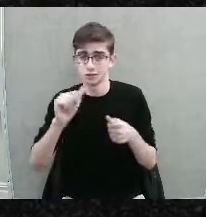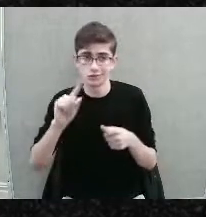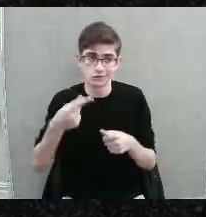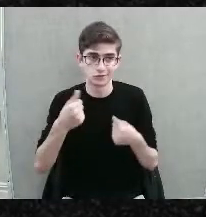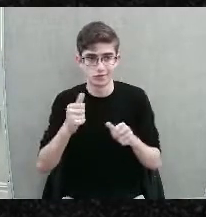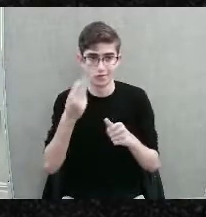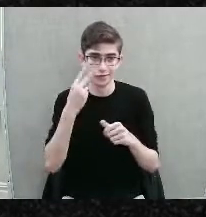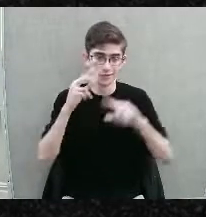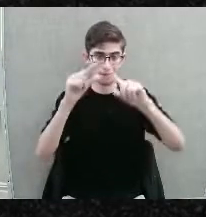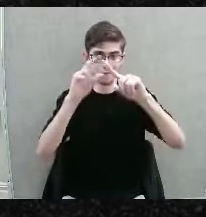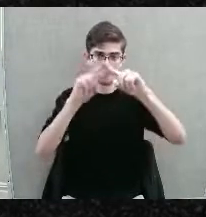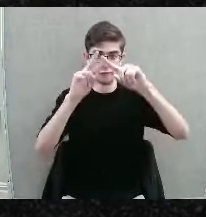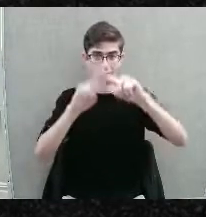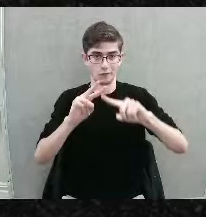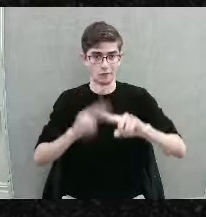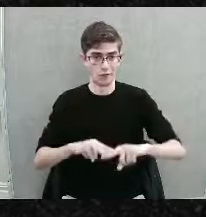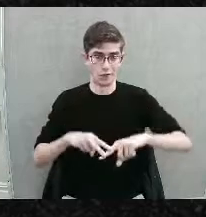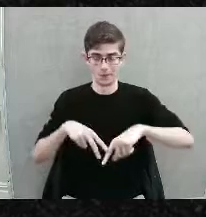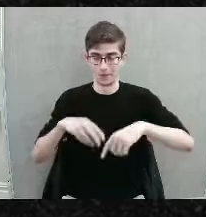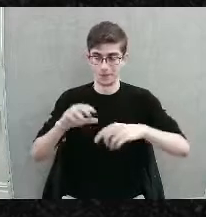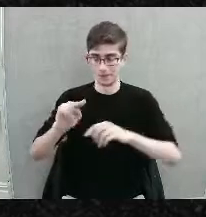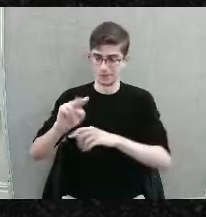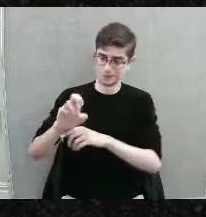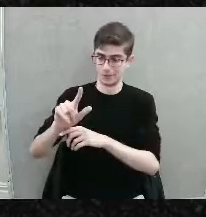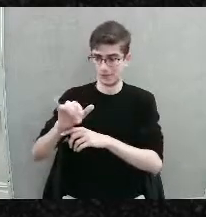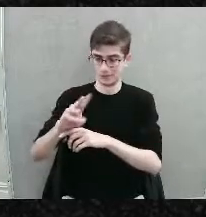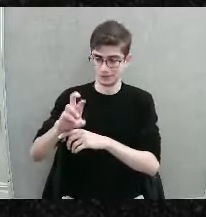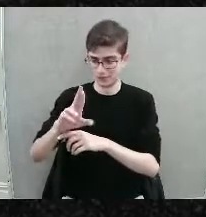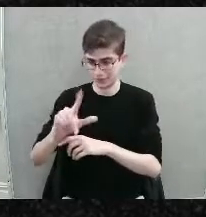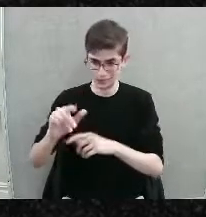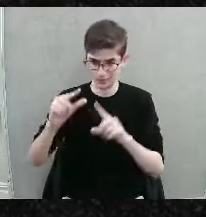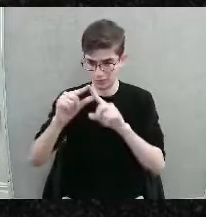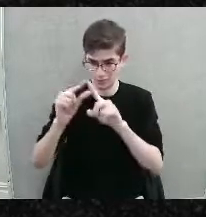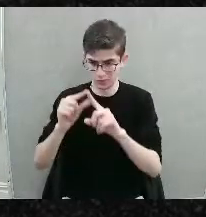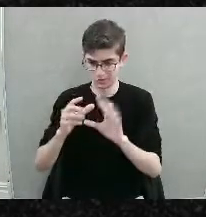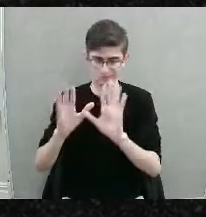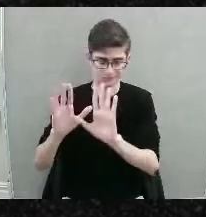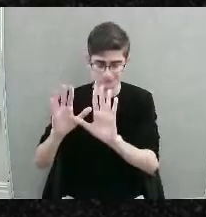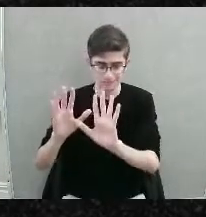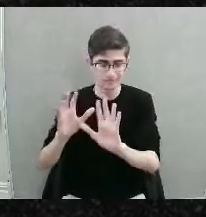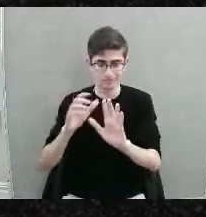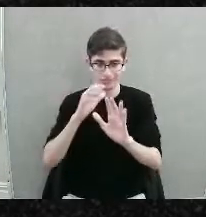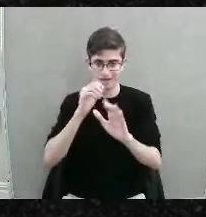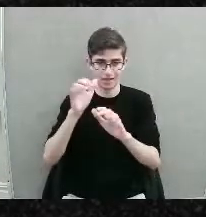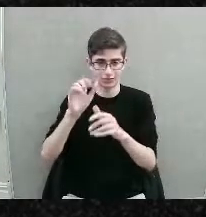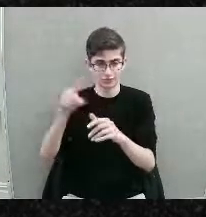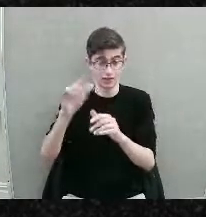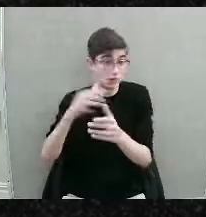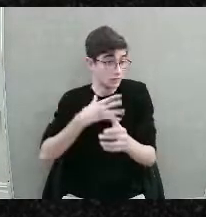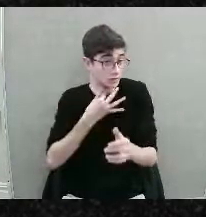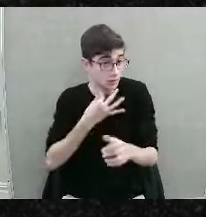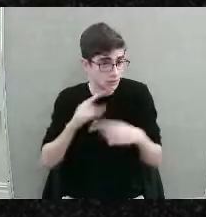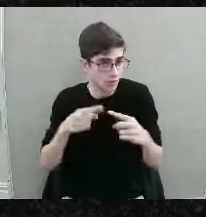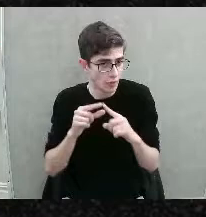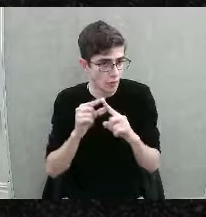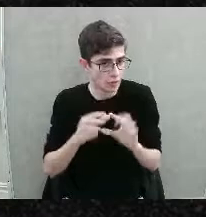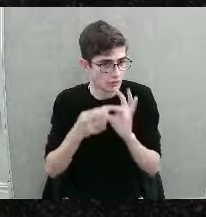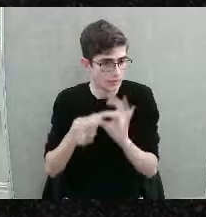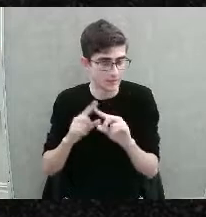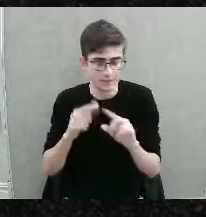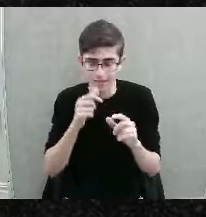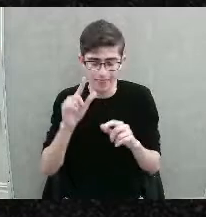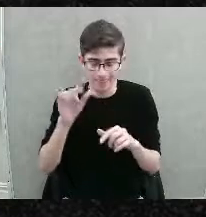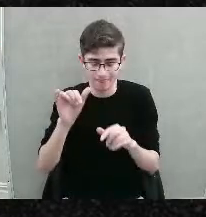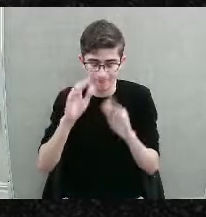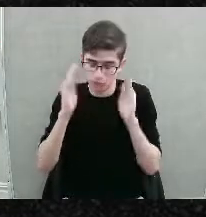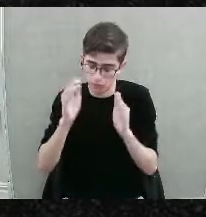of neoliberalism. And again, that is interesting to us too. But rather what we were interested in was sort of the nodal points,